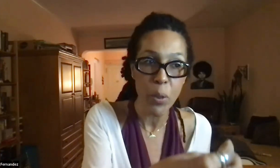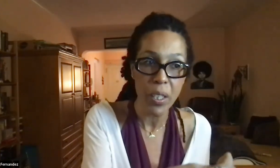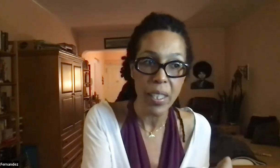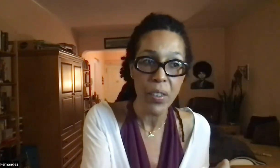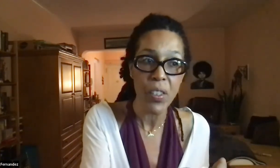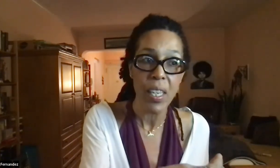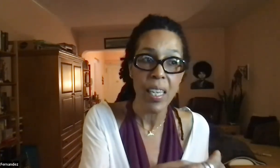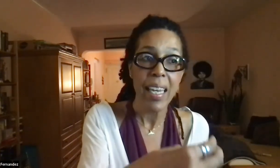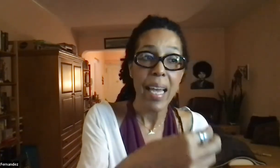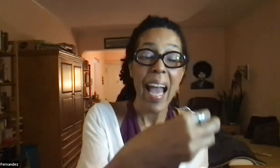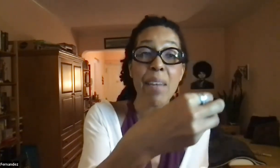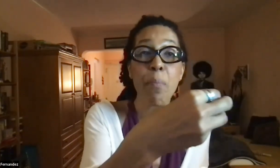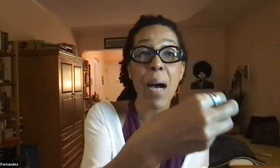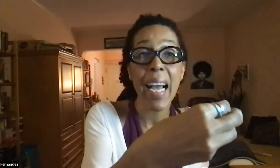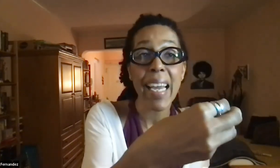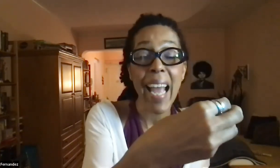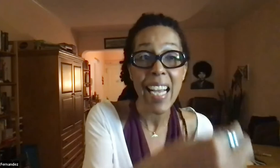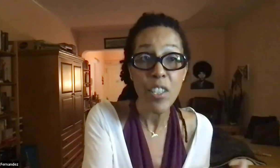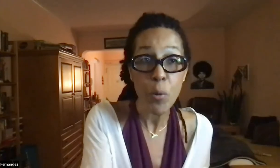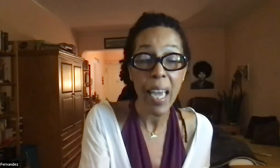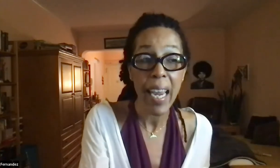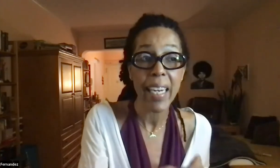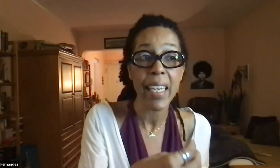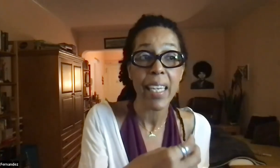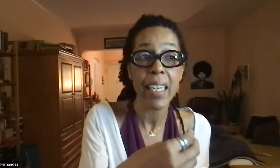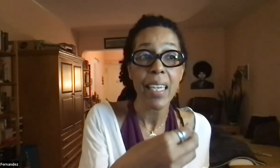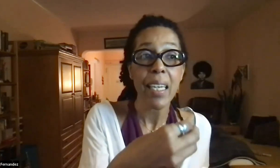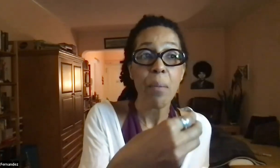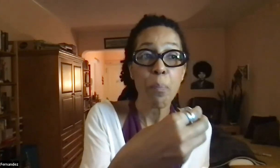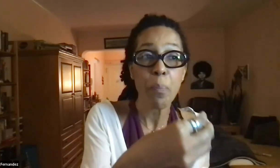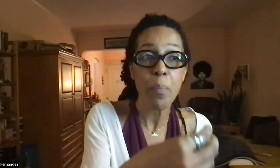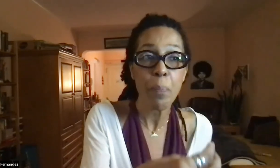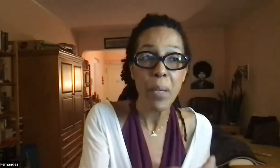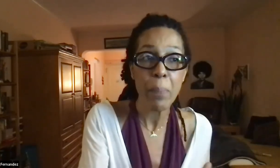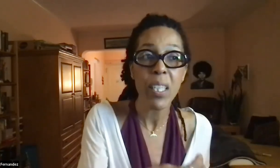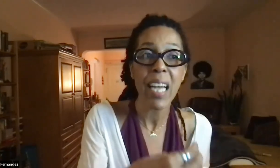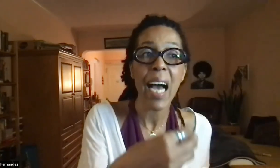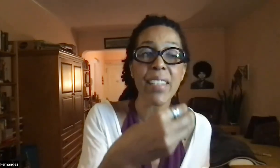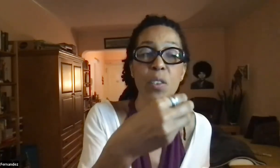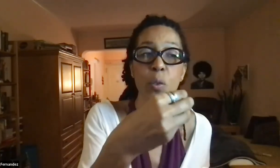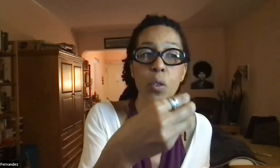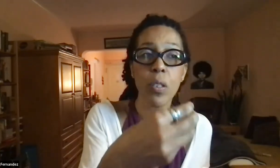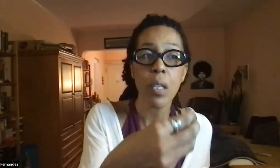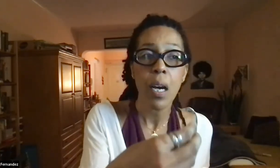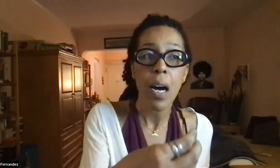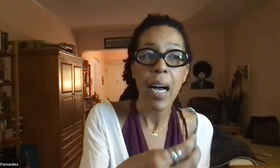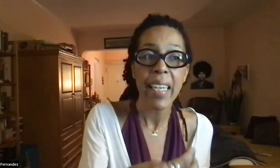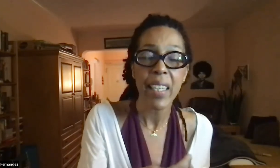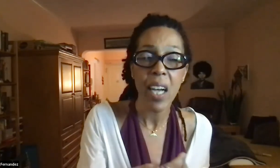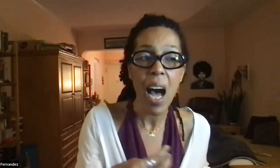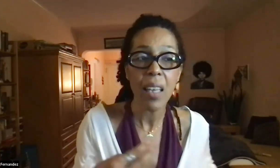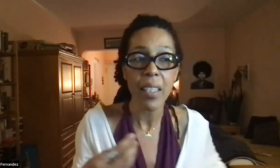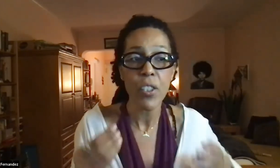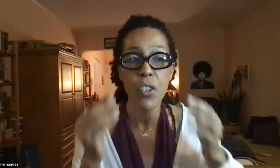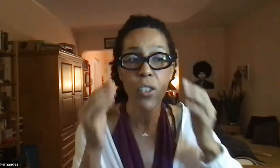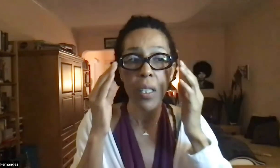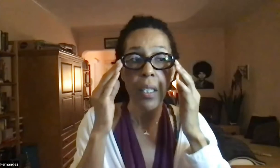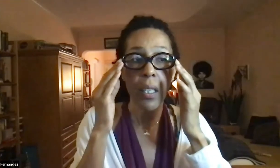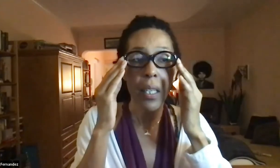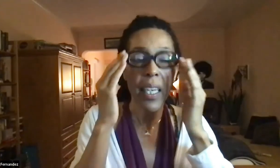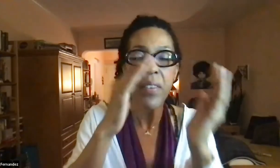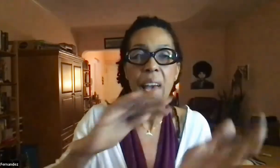and communities, and by educating people in high school and in